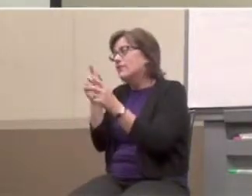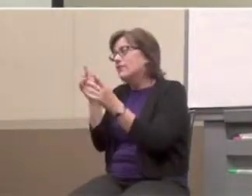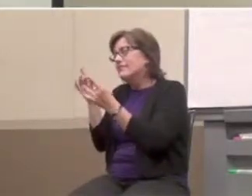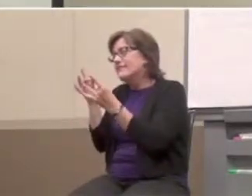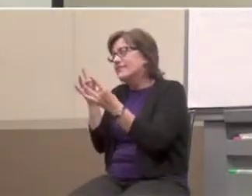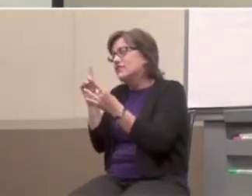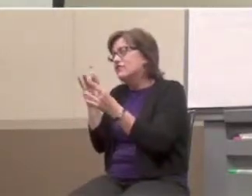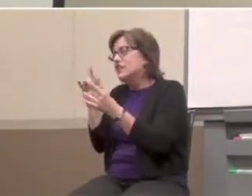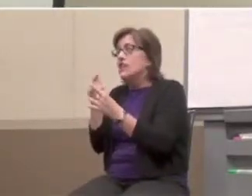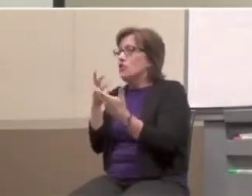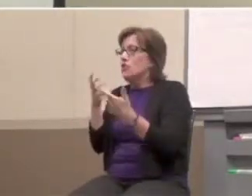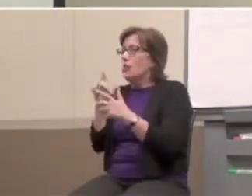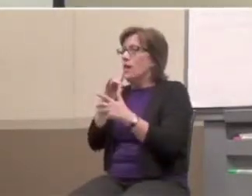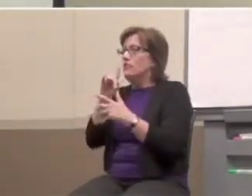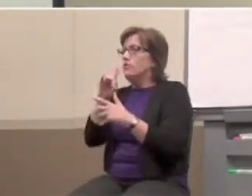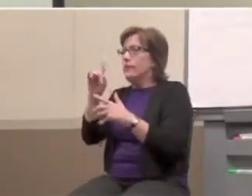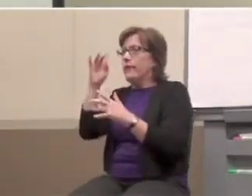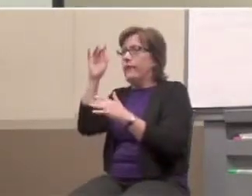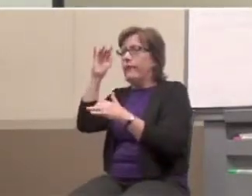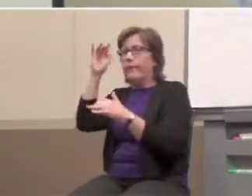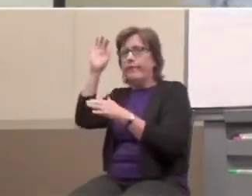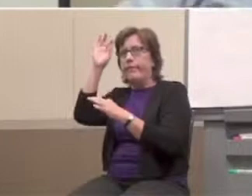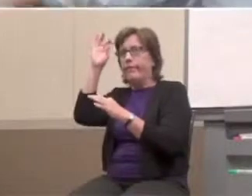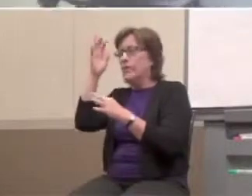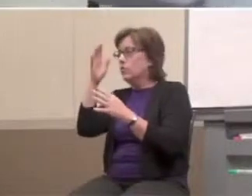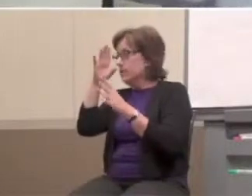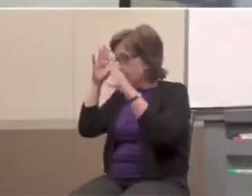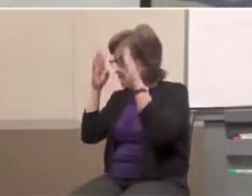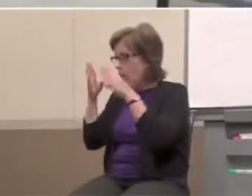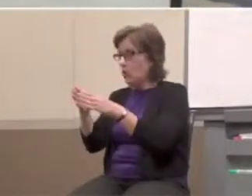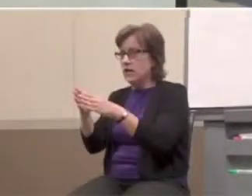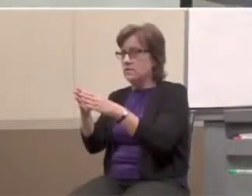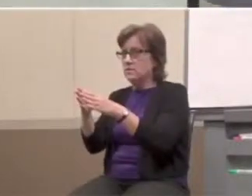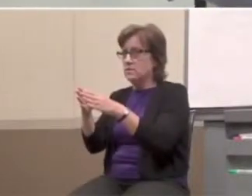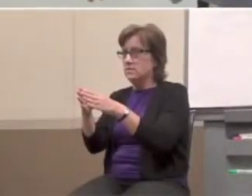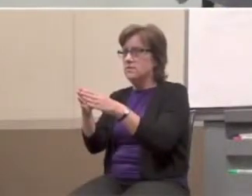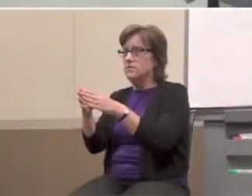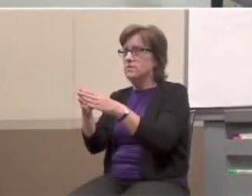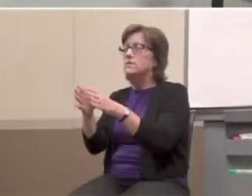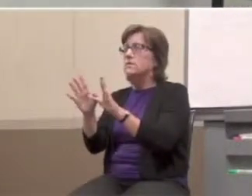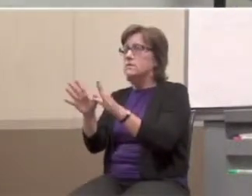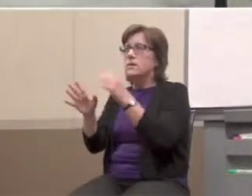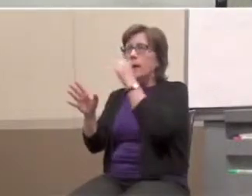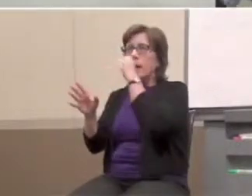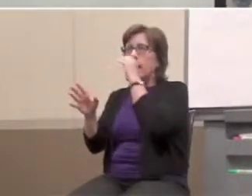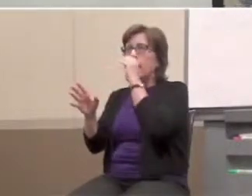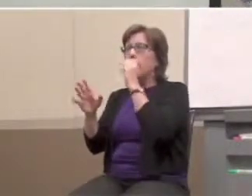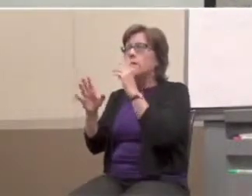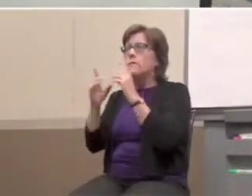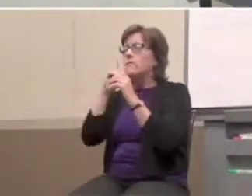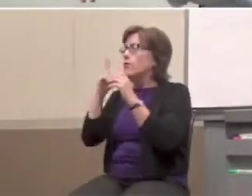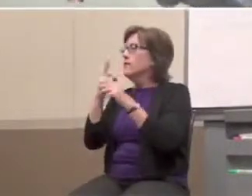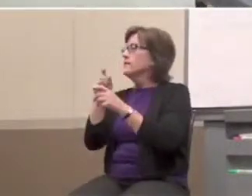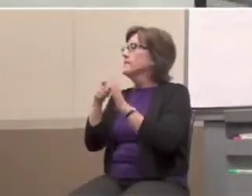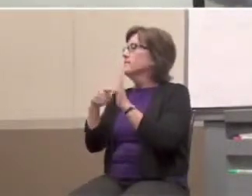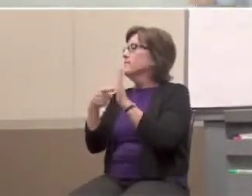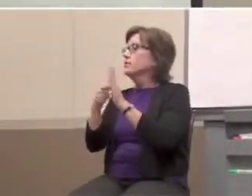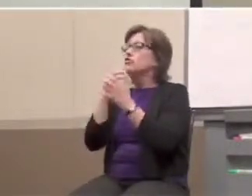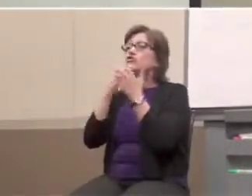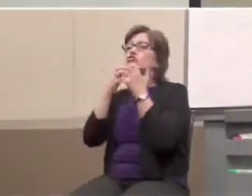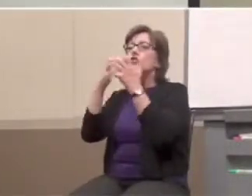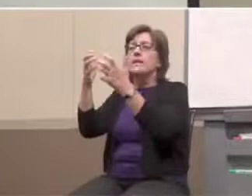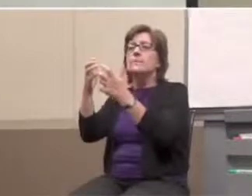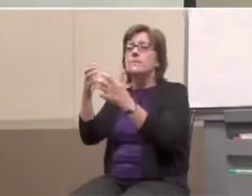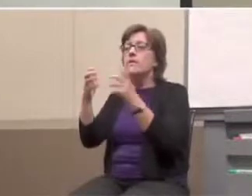You really want to have it be very focused. So, for instance, screaming. I don't see screaming, I see